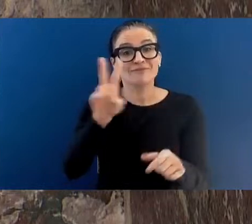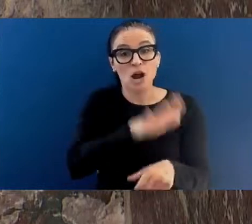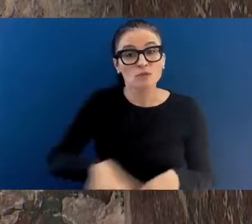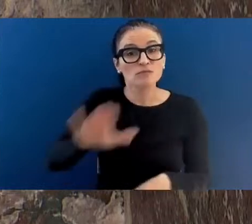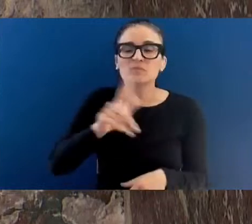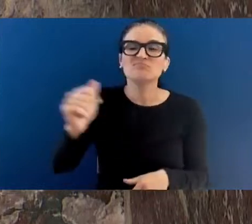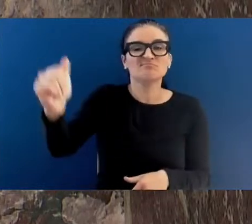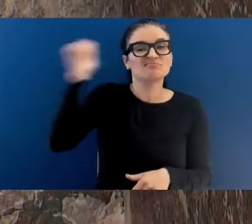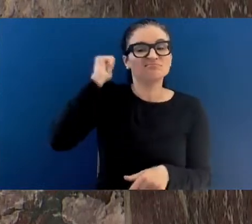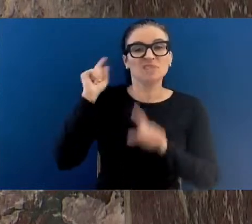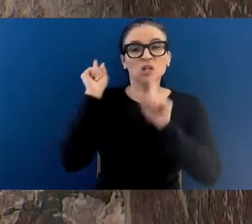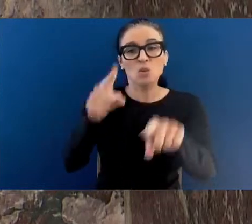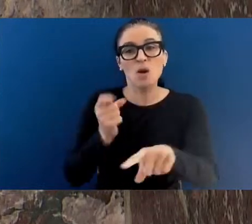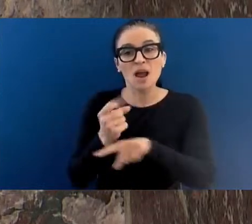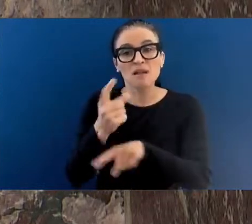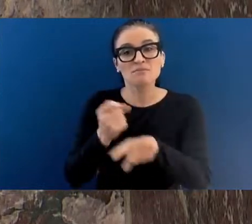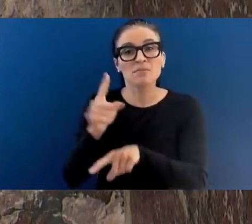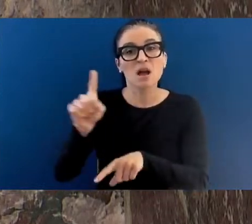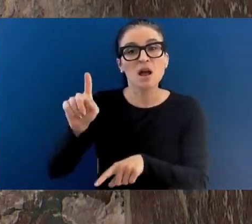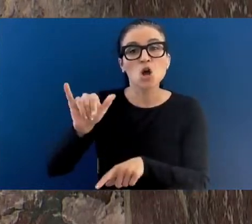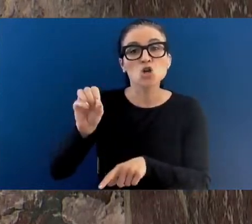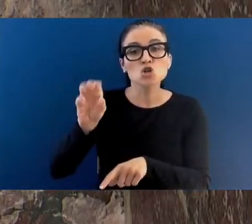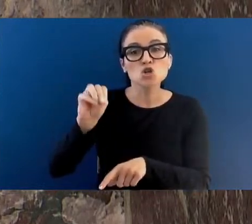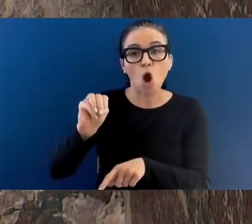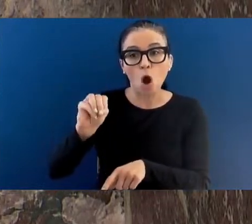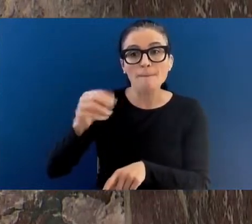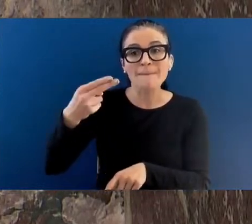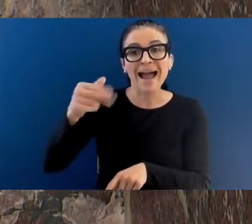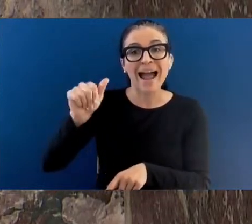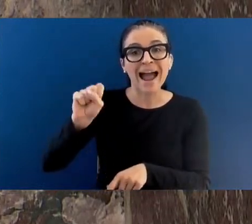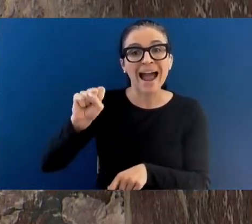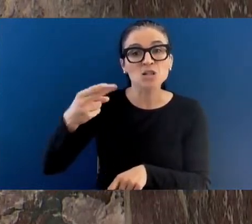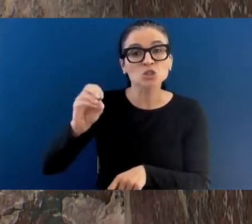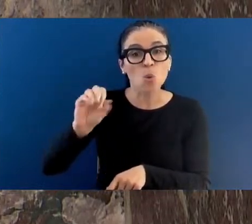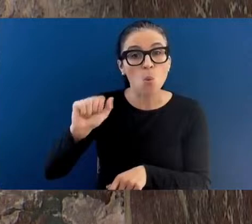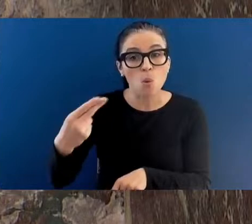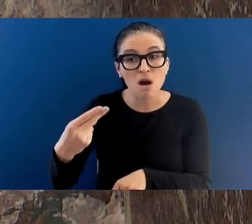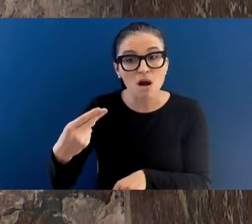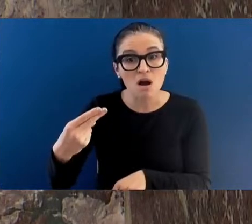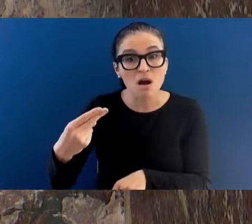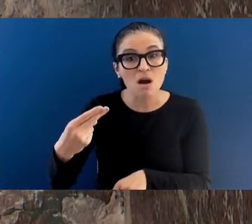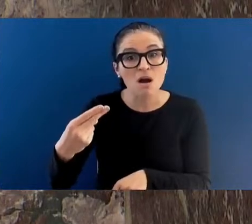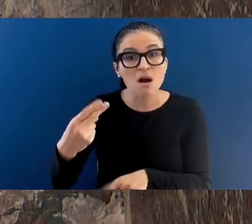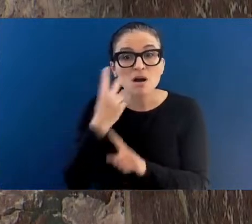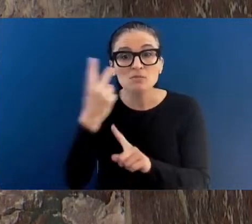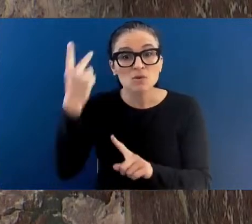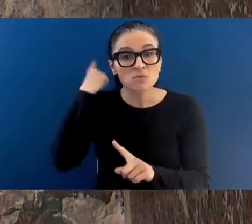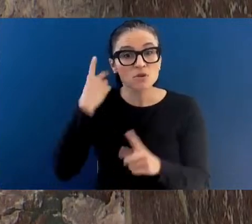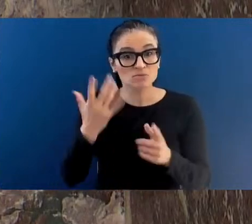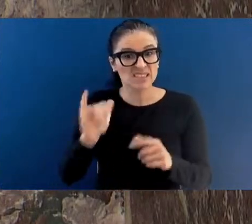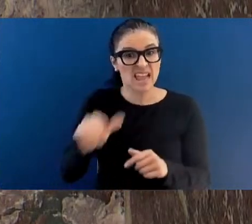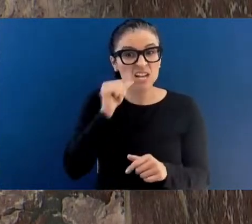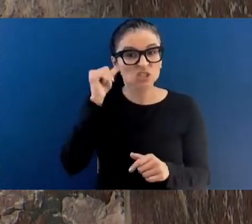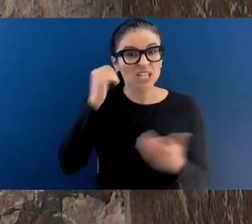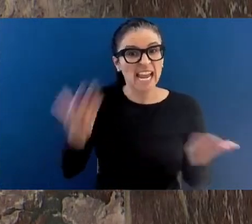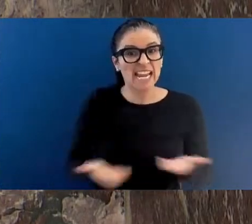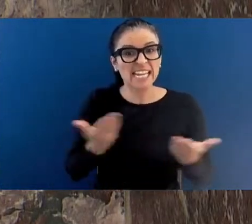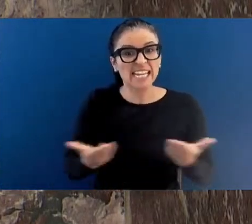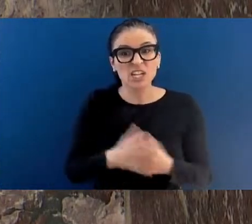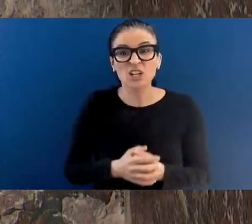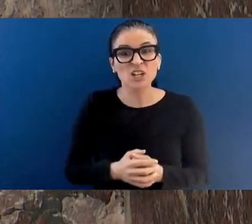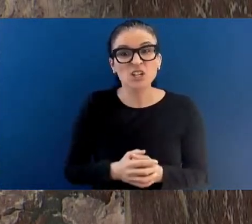warnings about a spike in violent rhetoric from extremist actors. It's alarming that campus protest organizers at the UBC